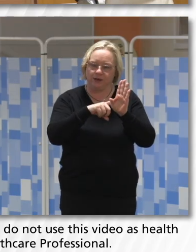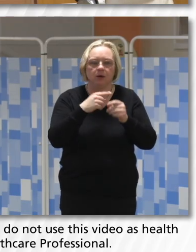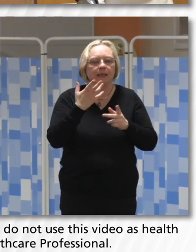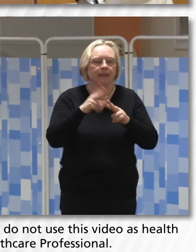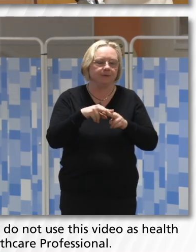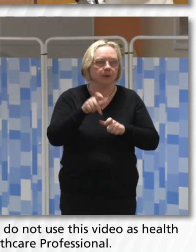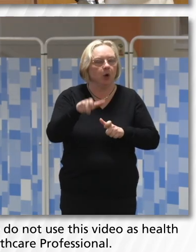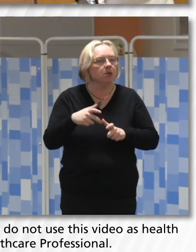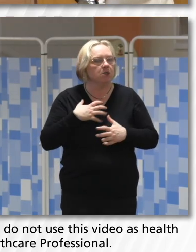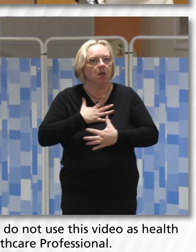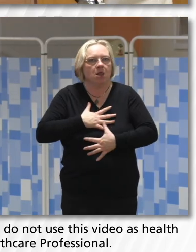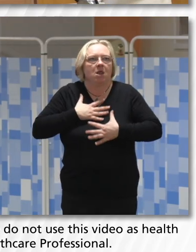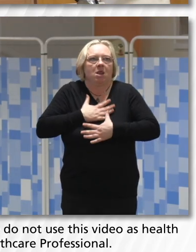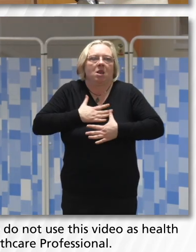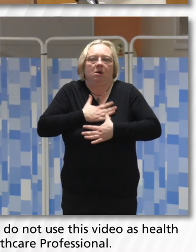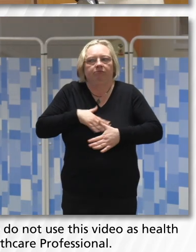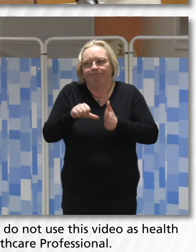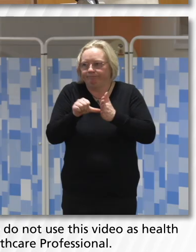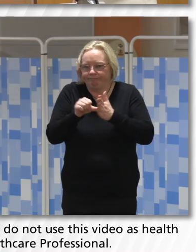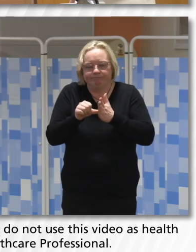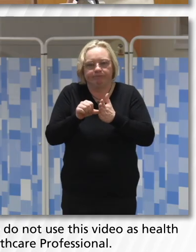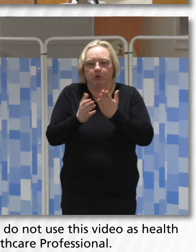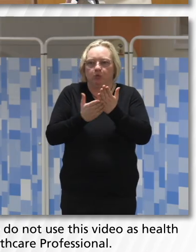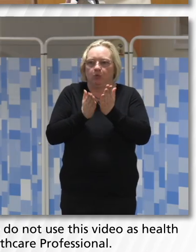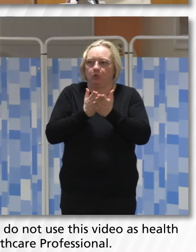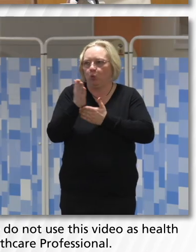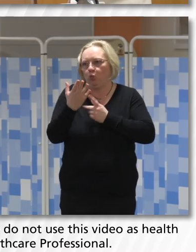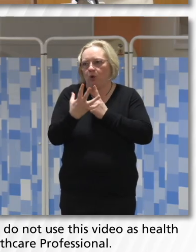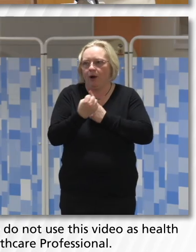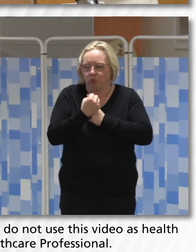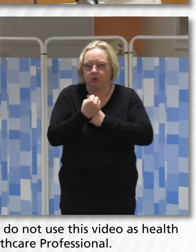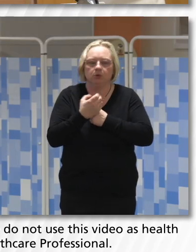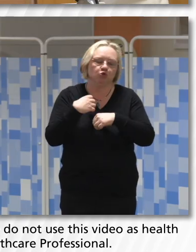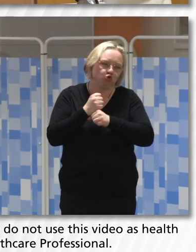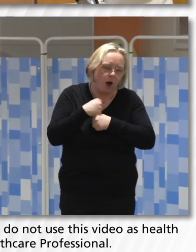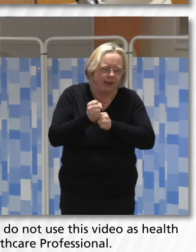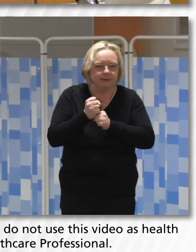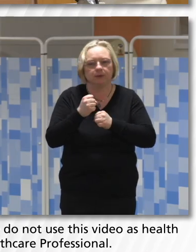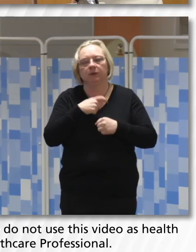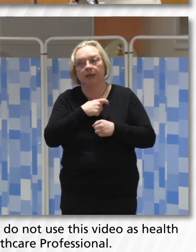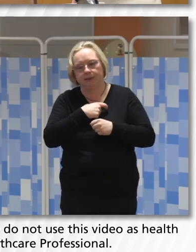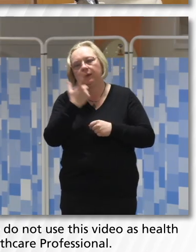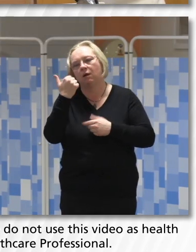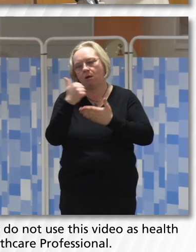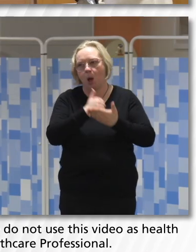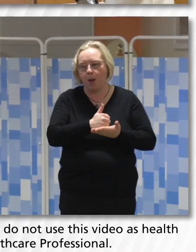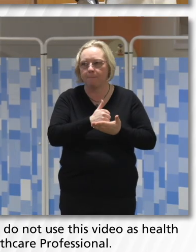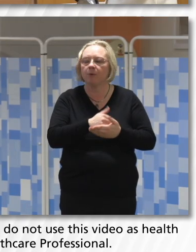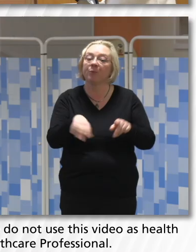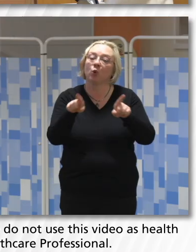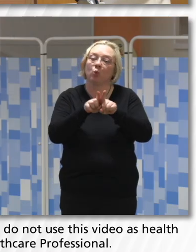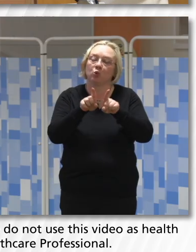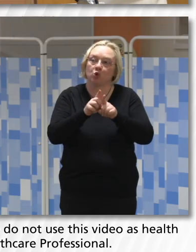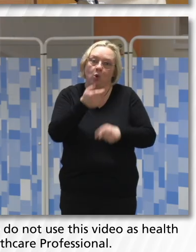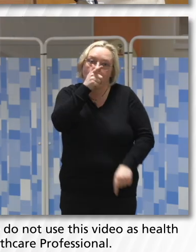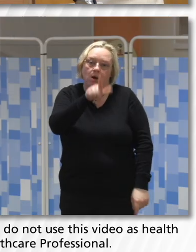diagnosis, or having increased anxiety and stress levels, which she may be able to help with. We're also extremely lucky to have